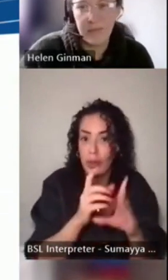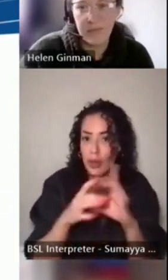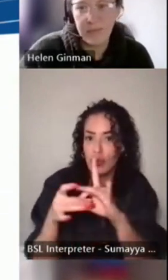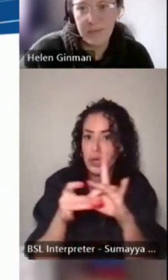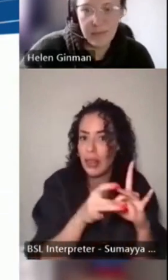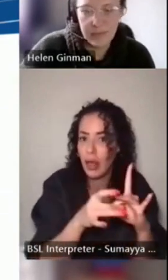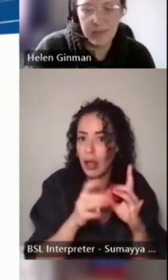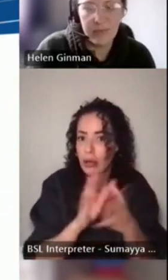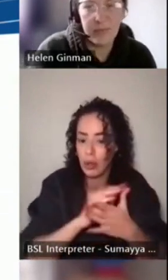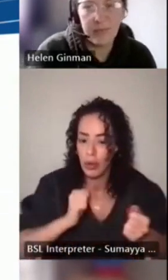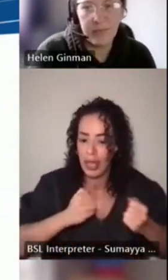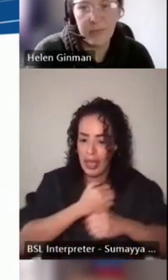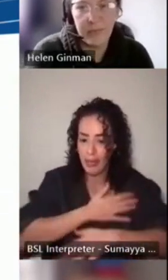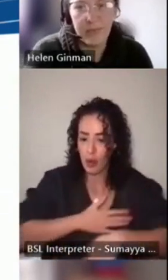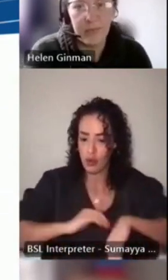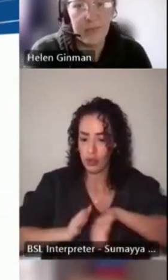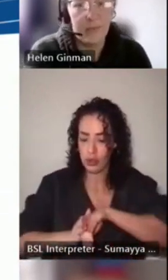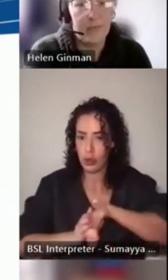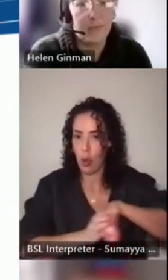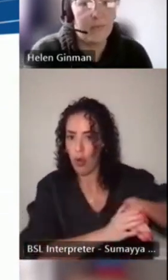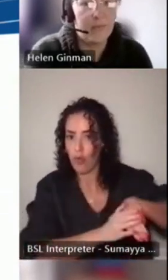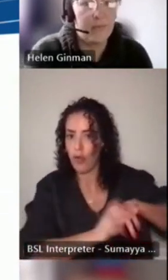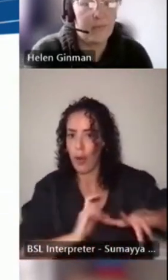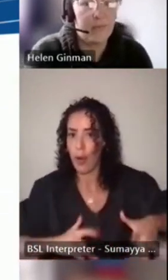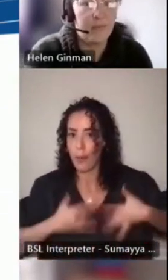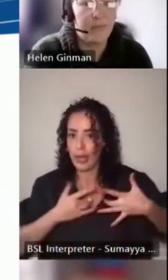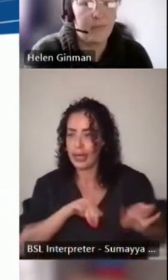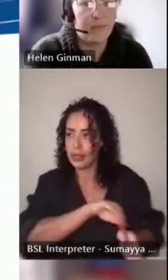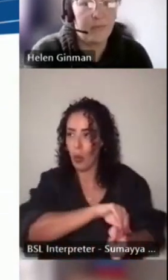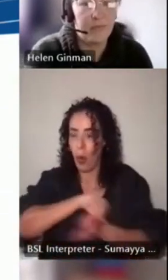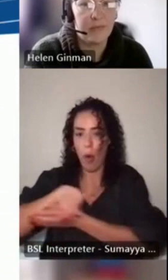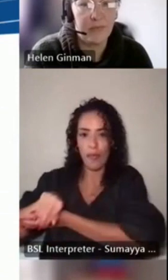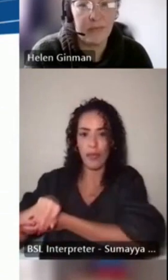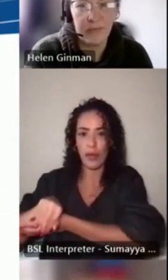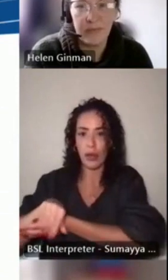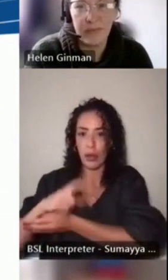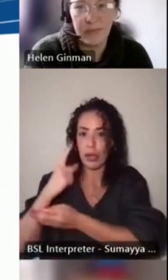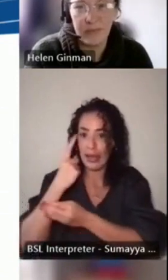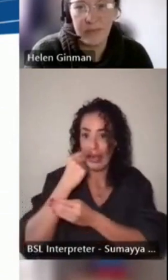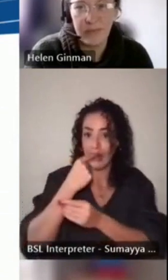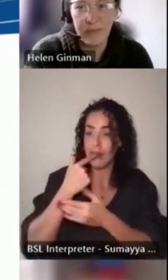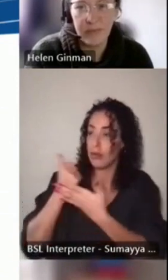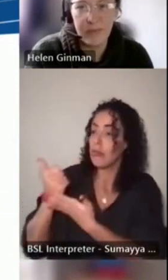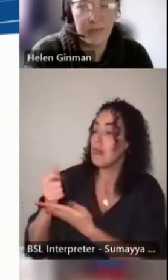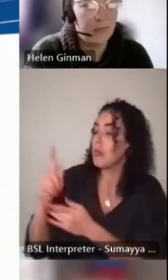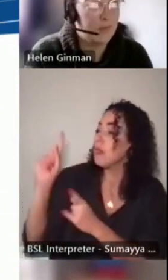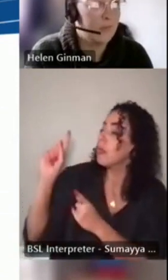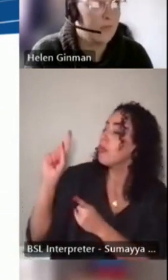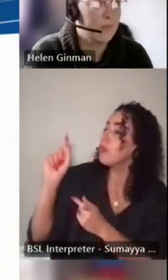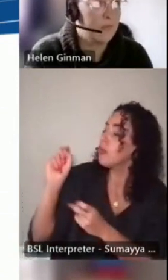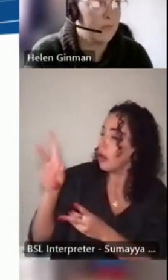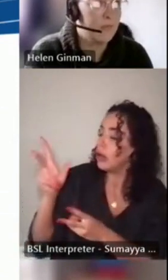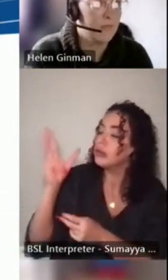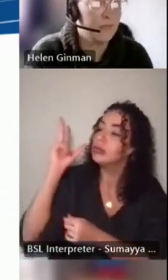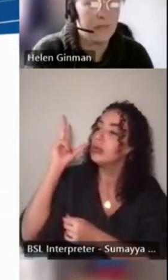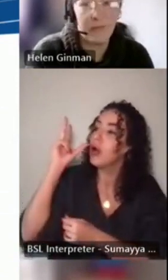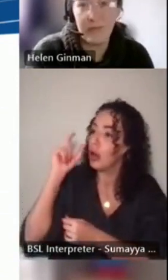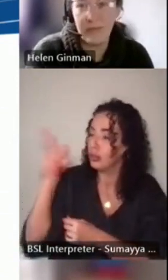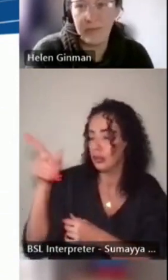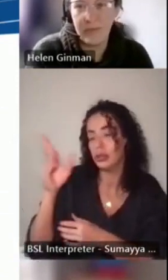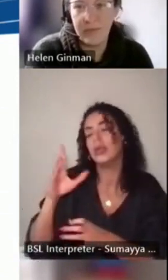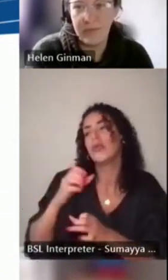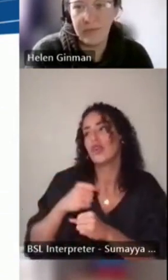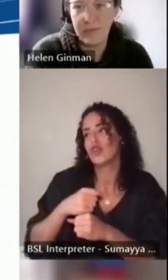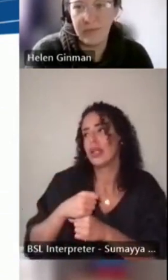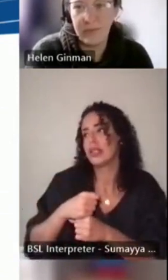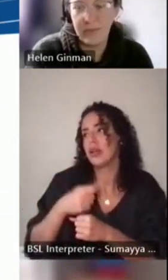other emotions, removing everything else? Can I suggest to the person, okay, I hear that this is really frustrating for you.